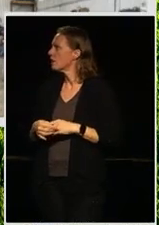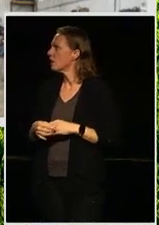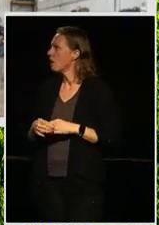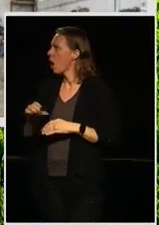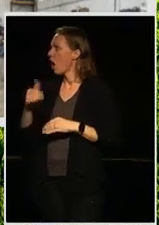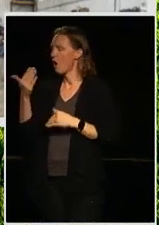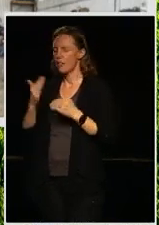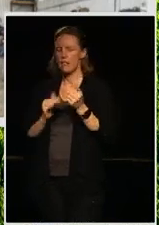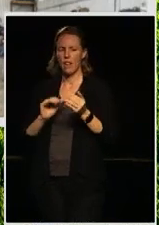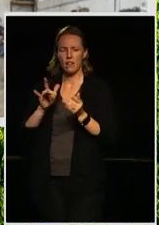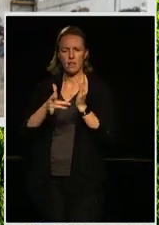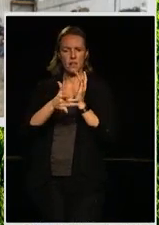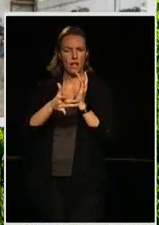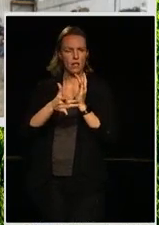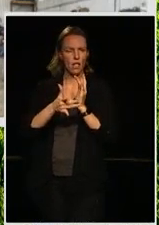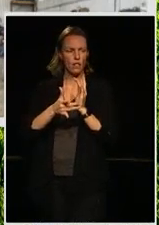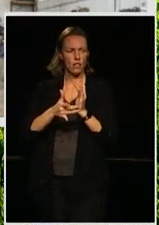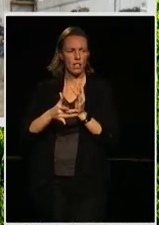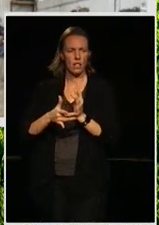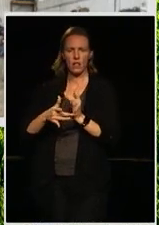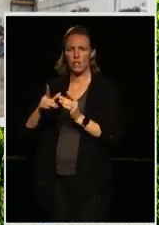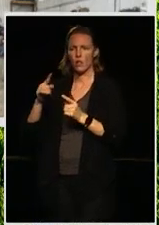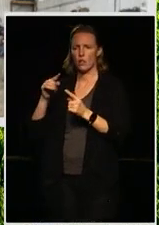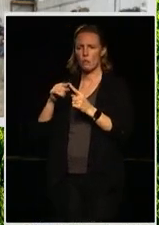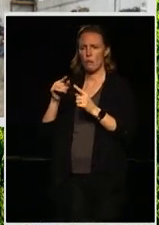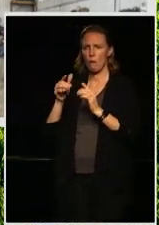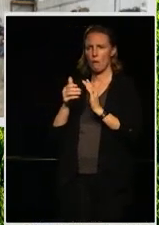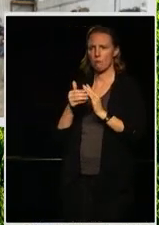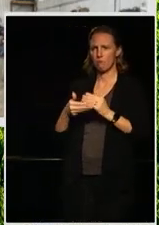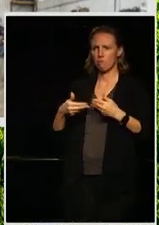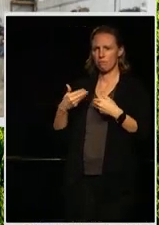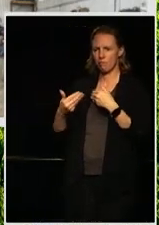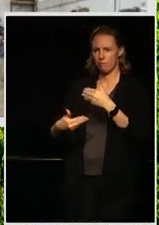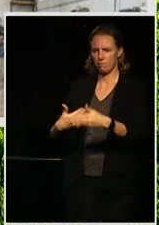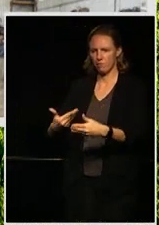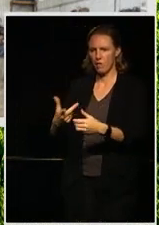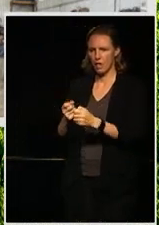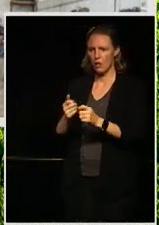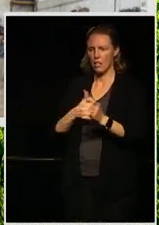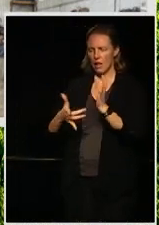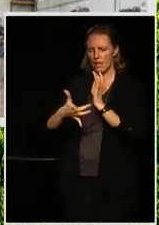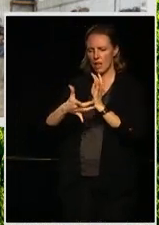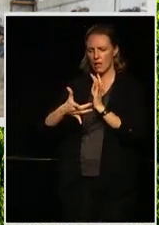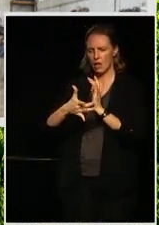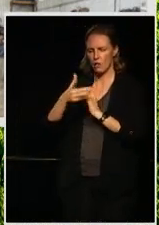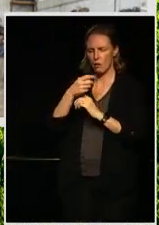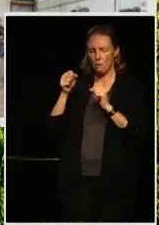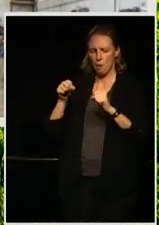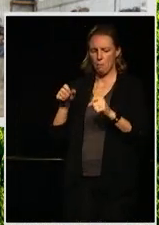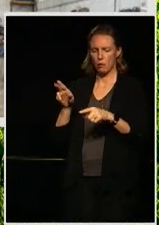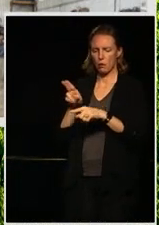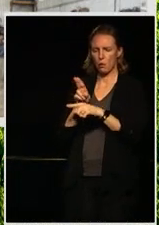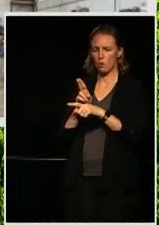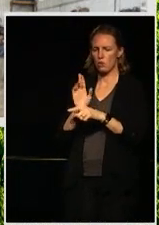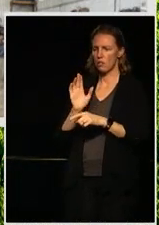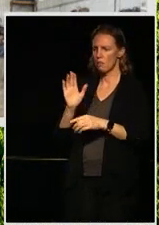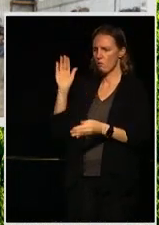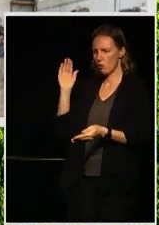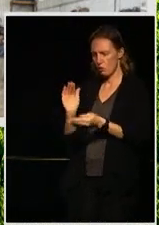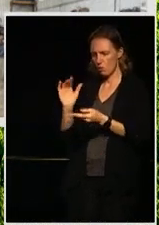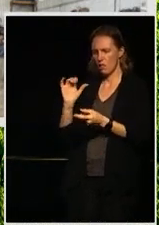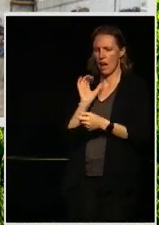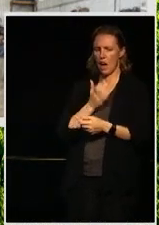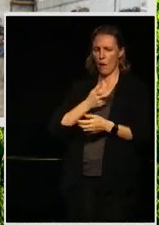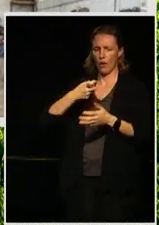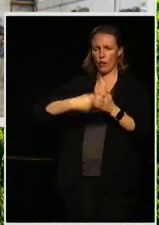Besides the technology that's been developed, in order to execute the technology and to be able to reduce our costs and